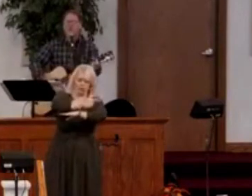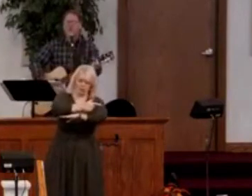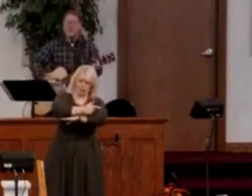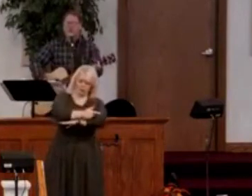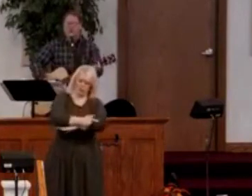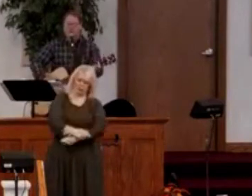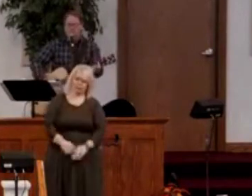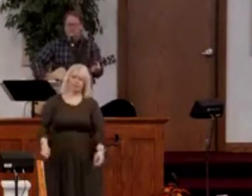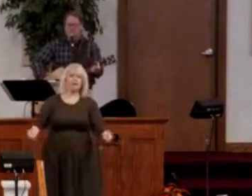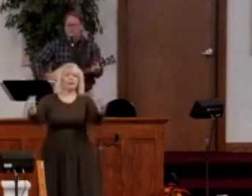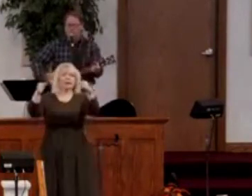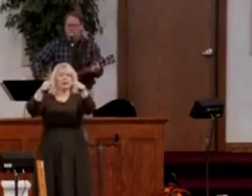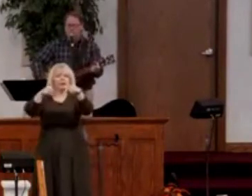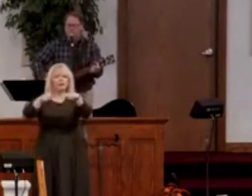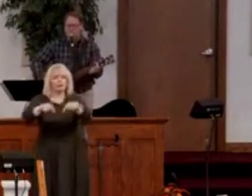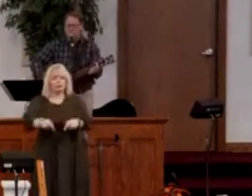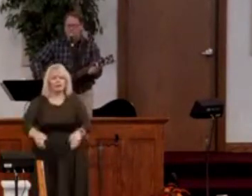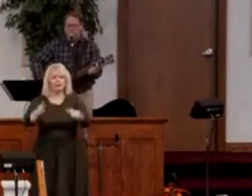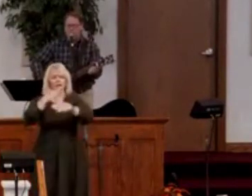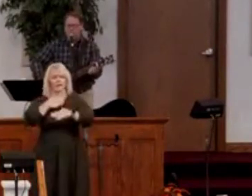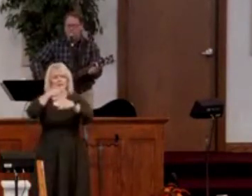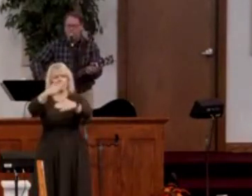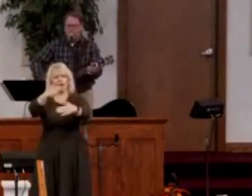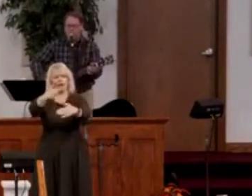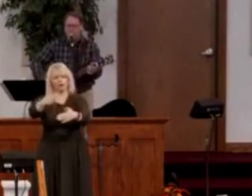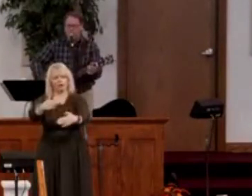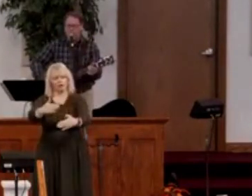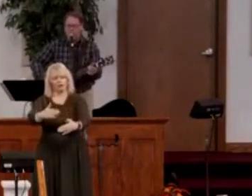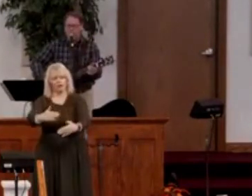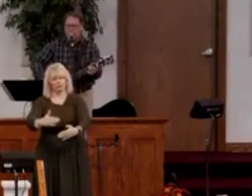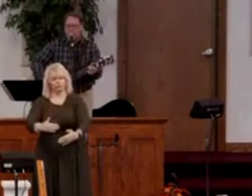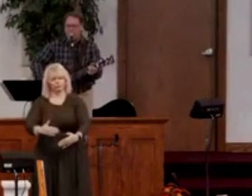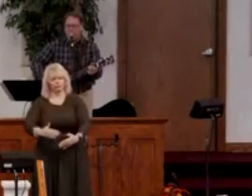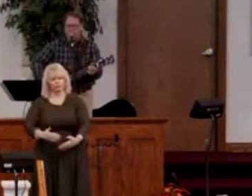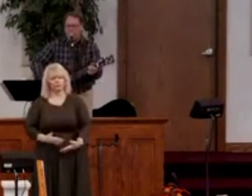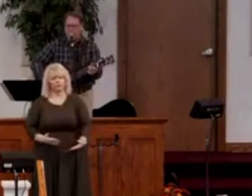today. This is the body.